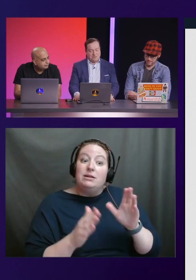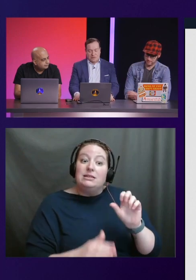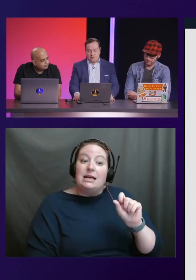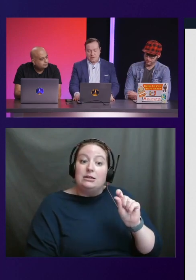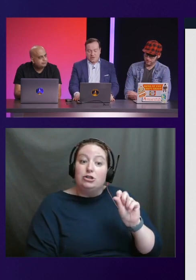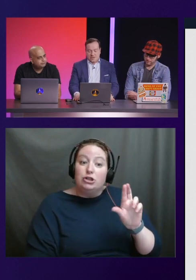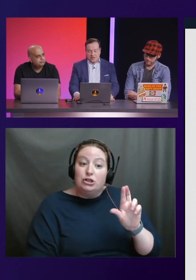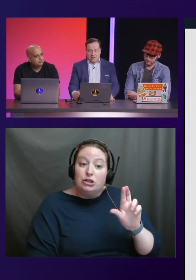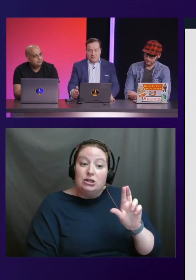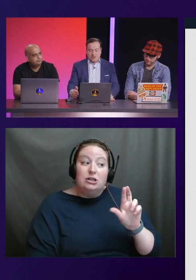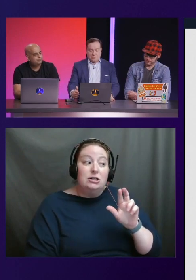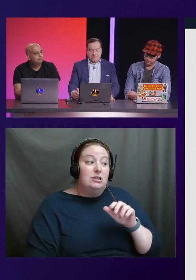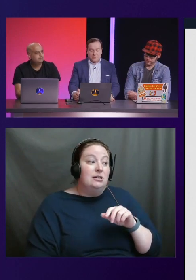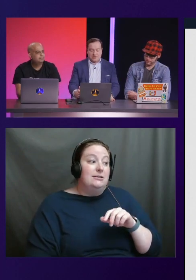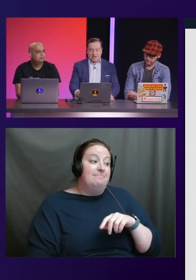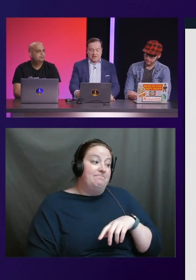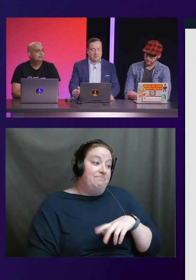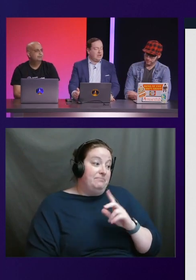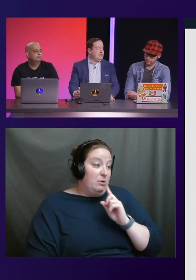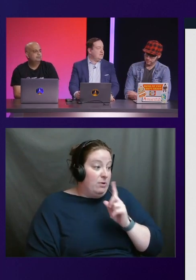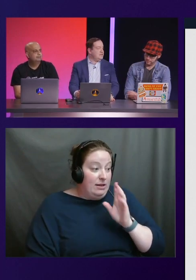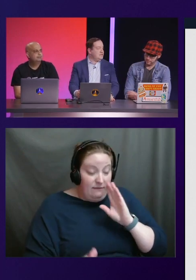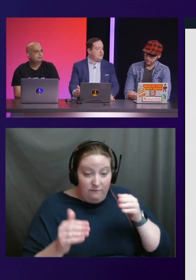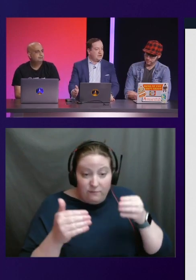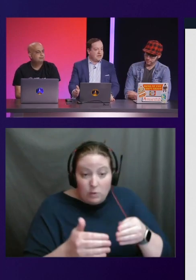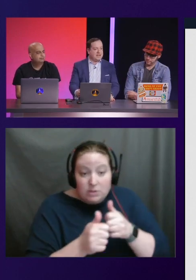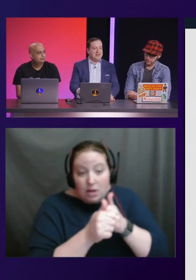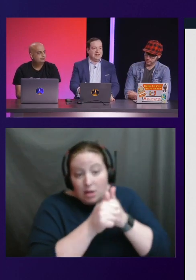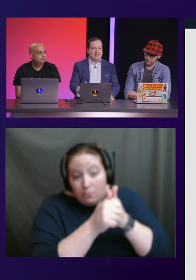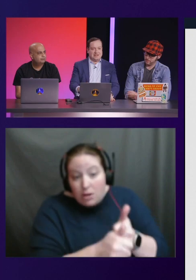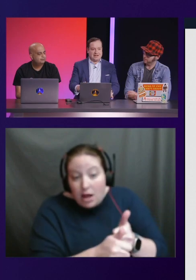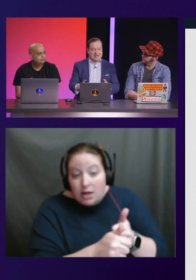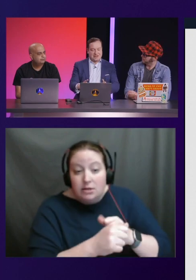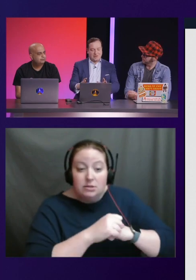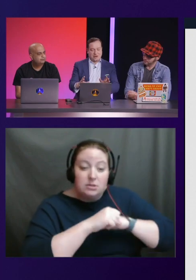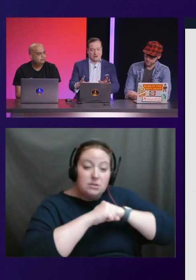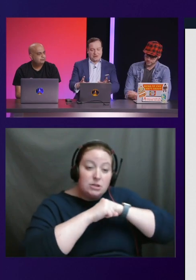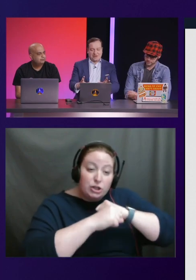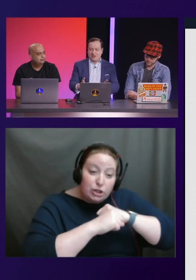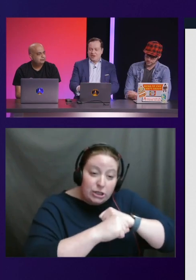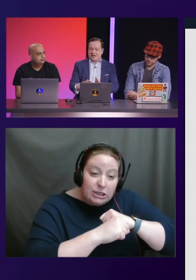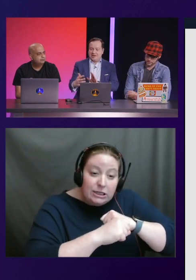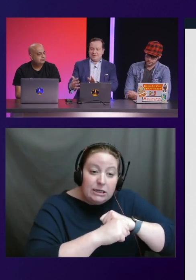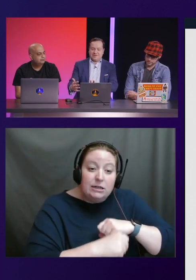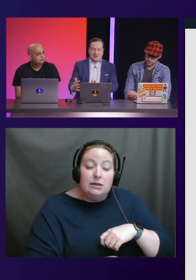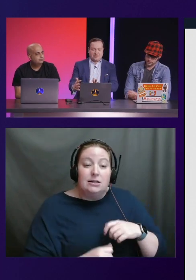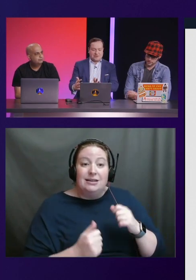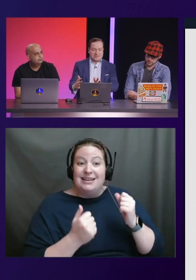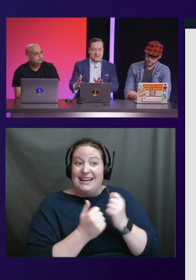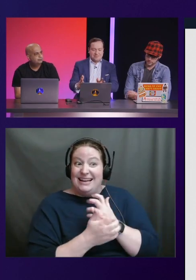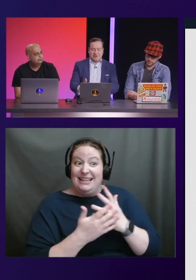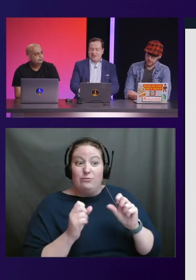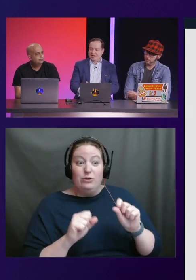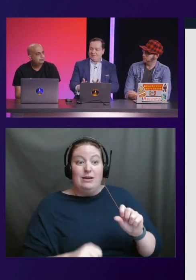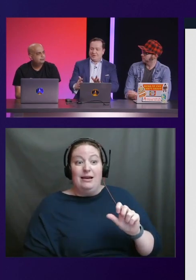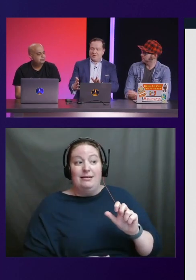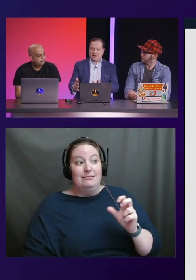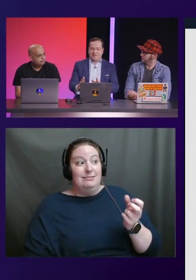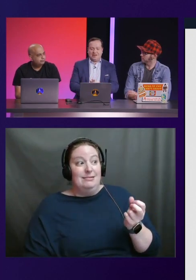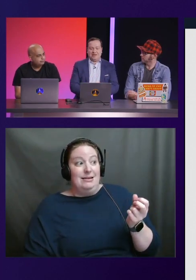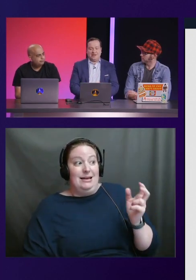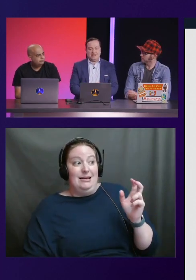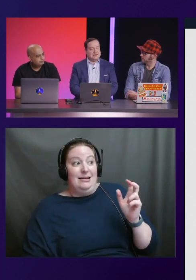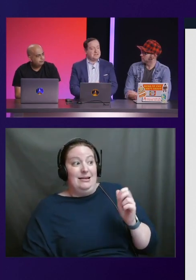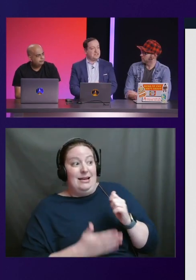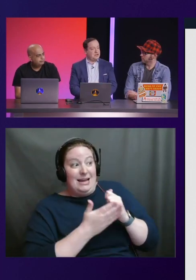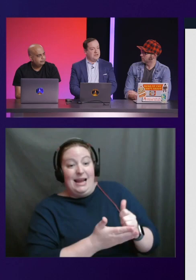super, super focused on compliance and security. And I think anything where you can enable developers, but enable them